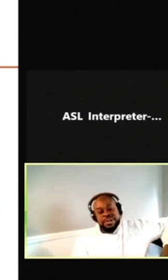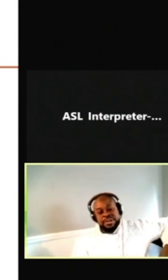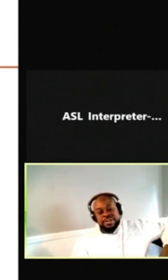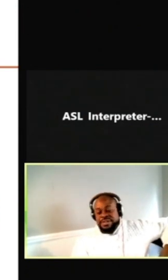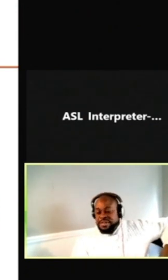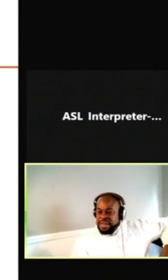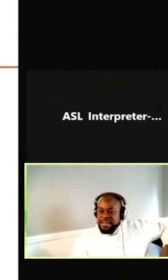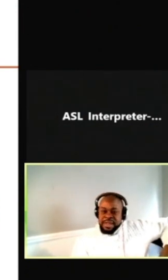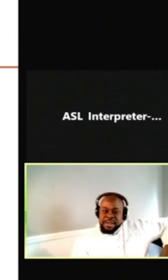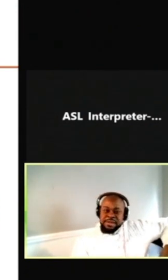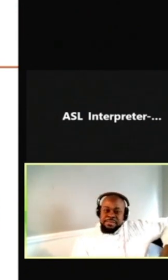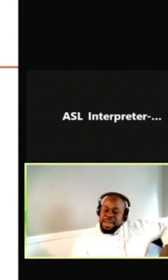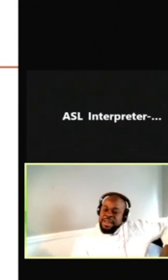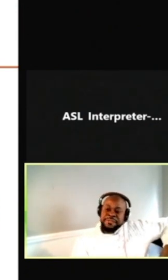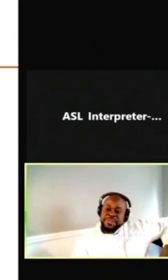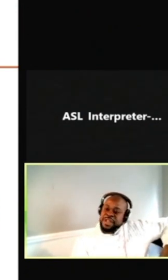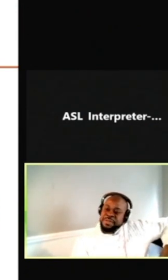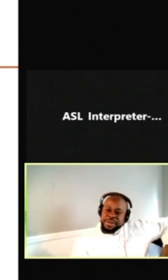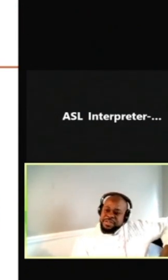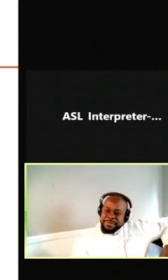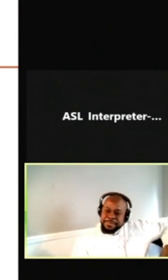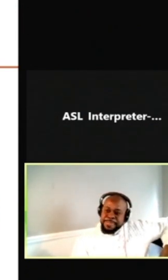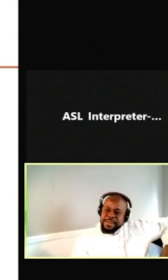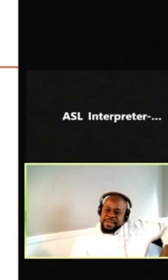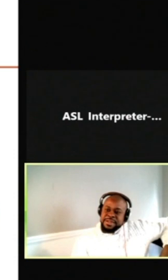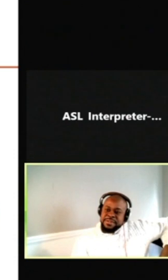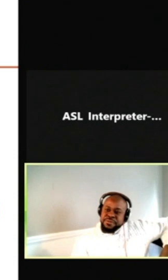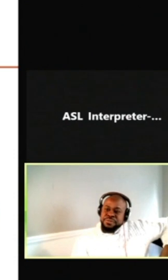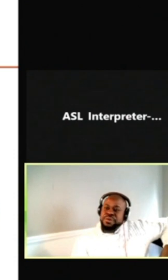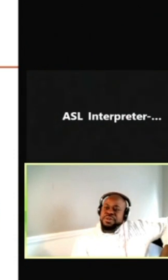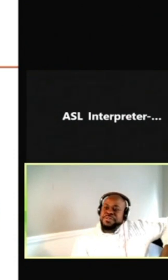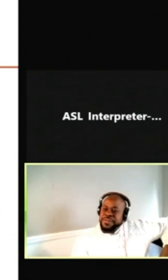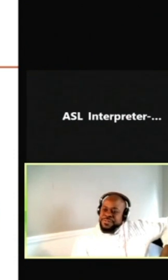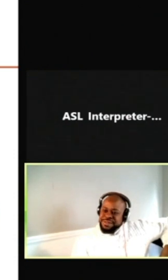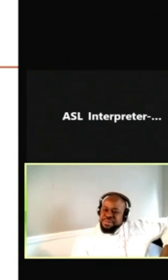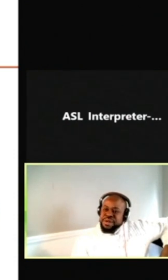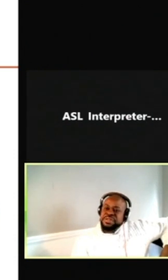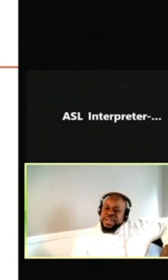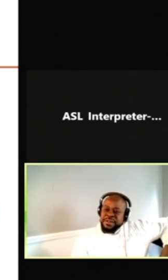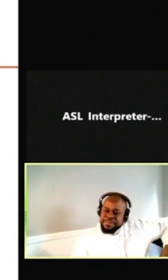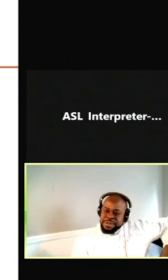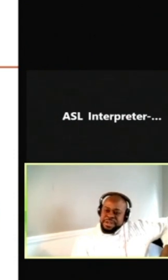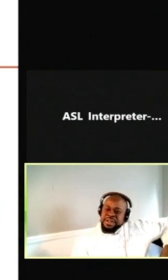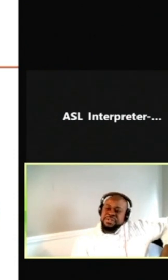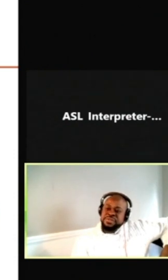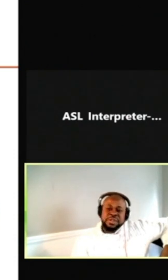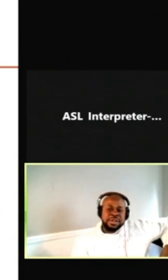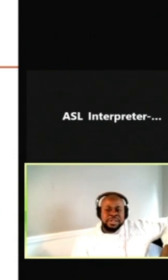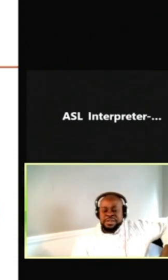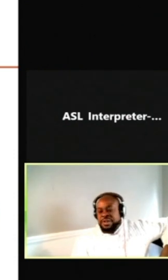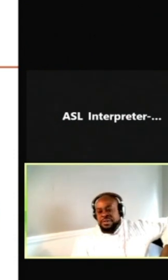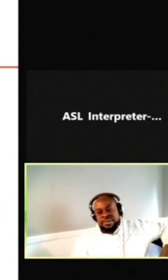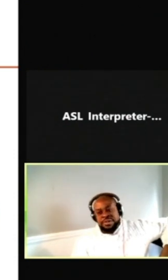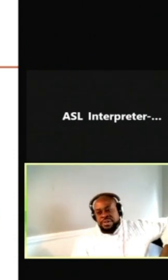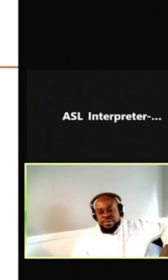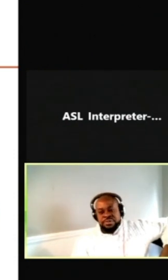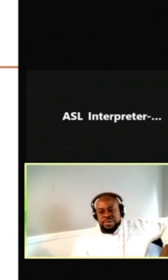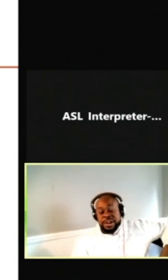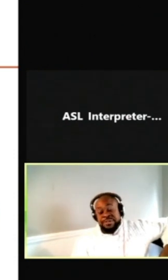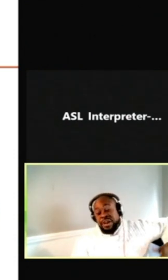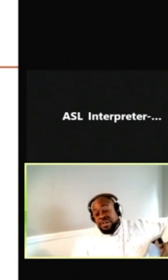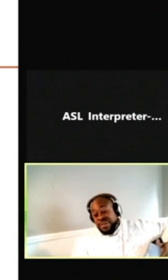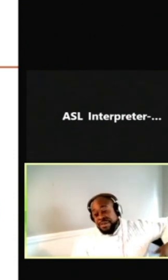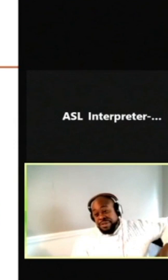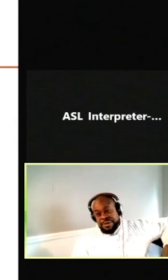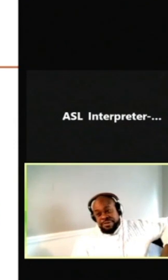you humbly to say that my life has not been the same for more than 15 months now because of all of the things that are going on in the